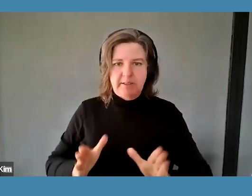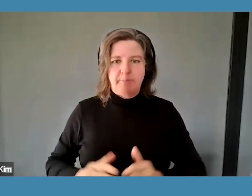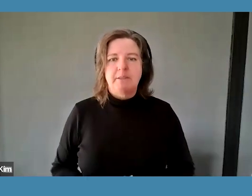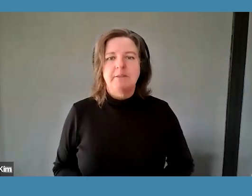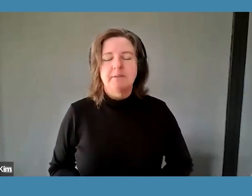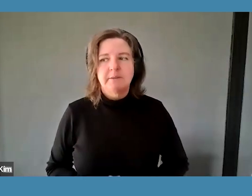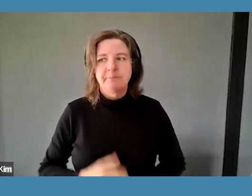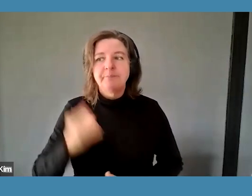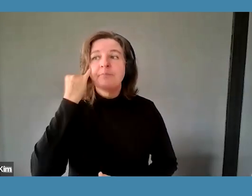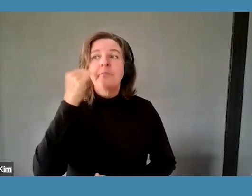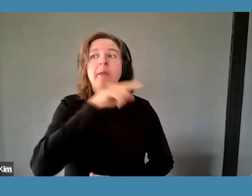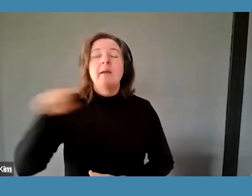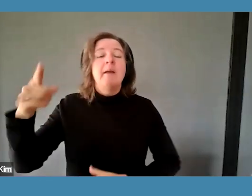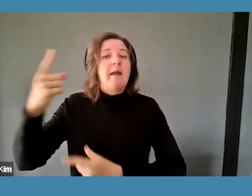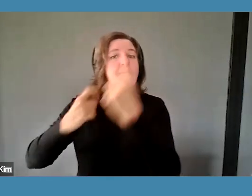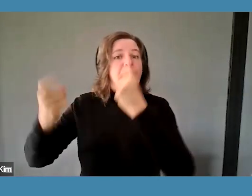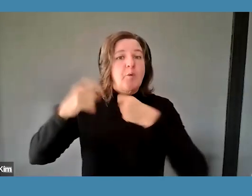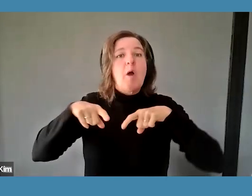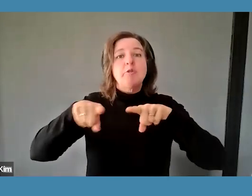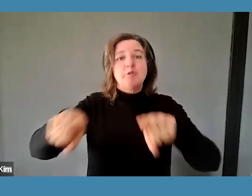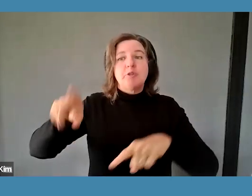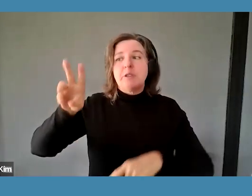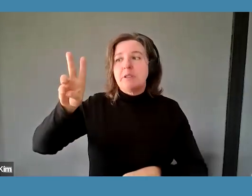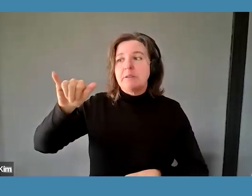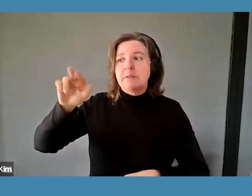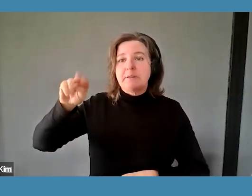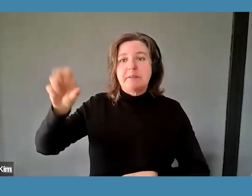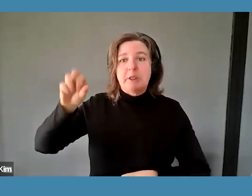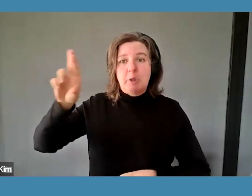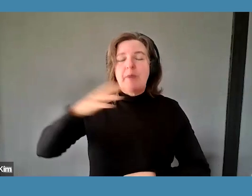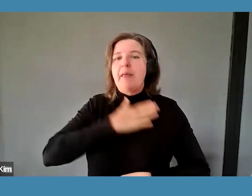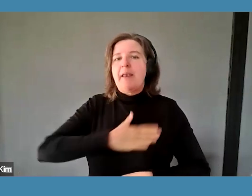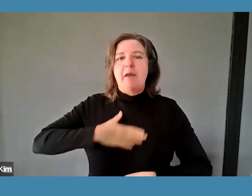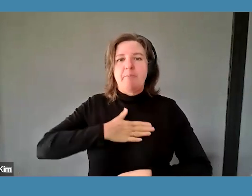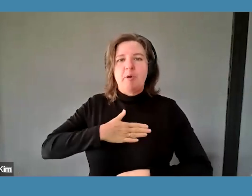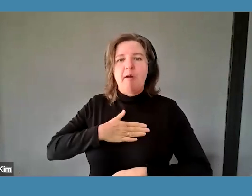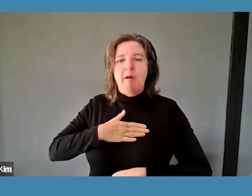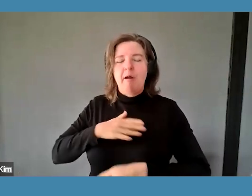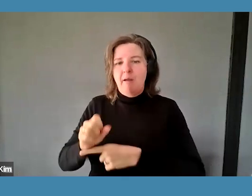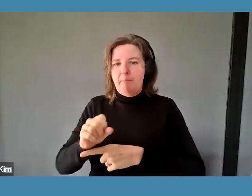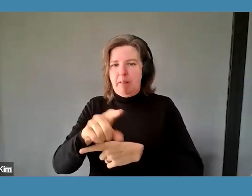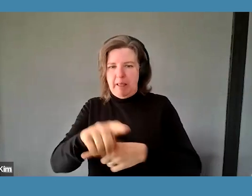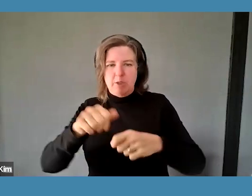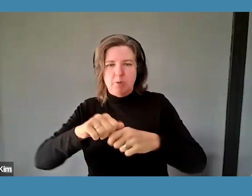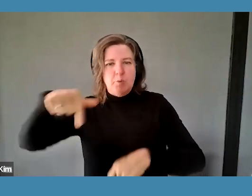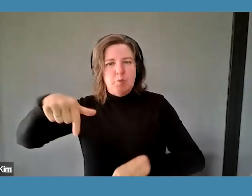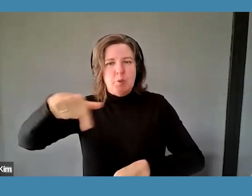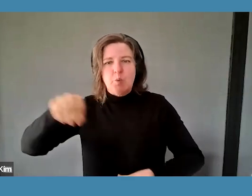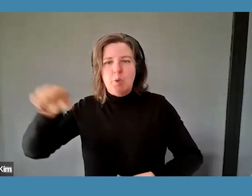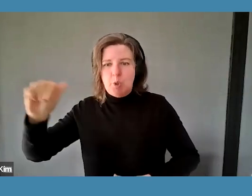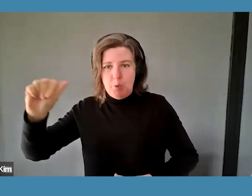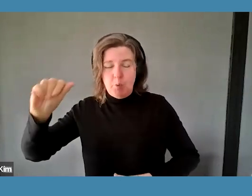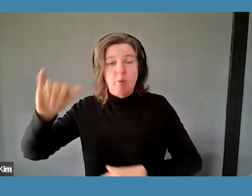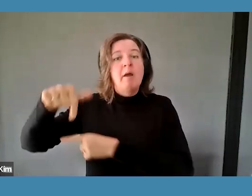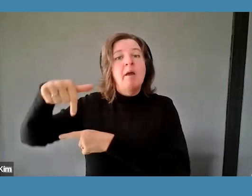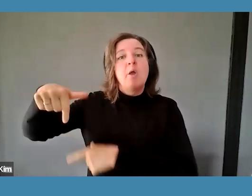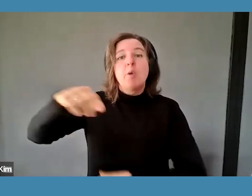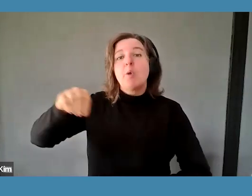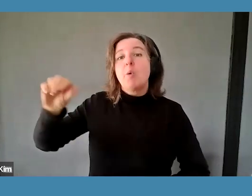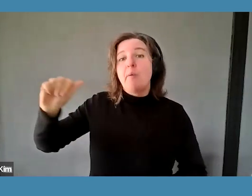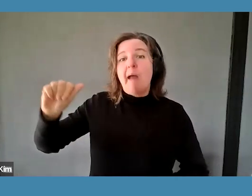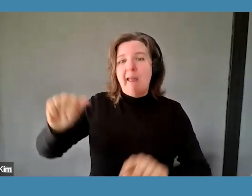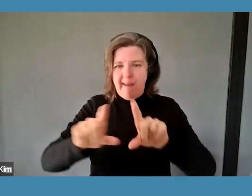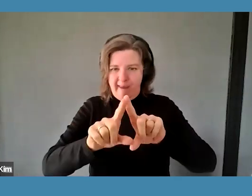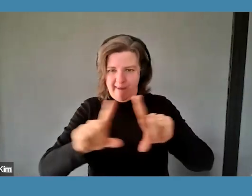If you have questions during the webinar, please submit them to the Q&A. The Q&A button is at the bottom of your screen. You can